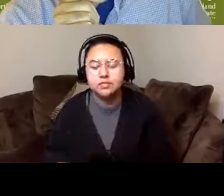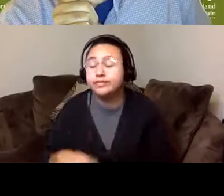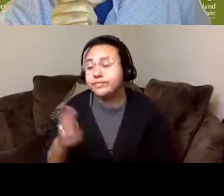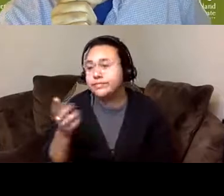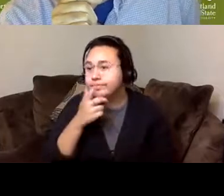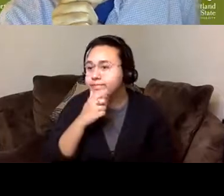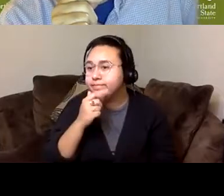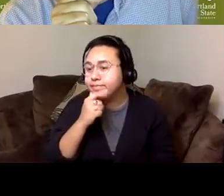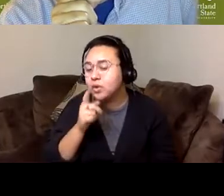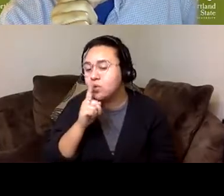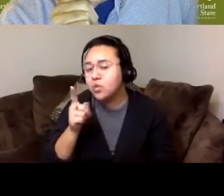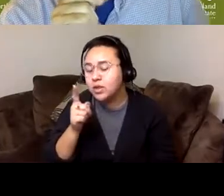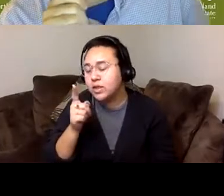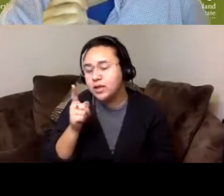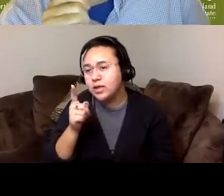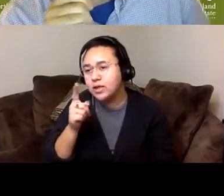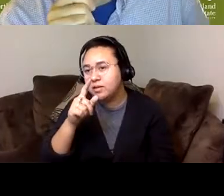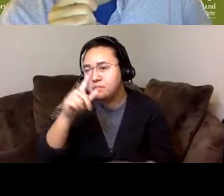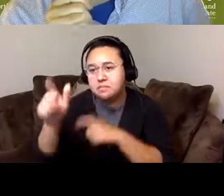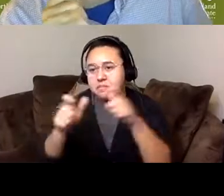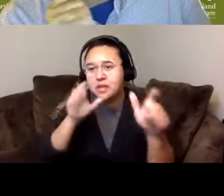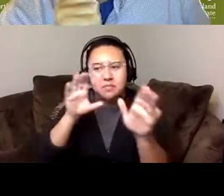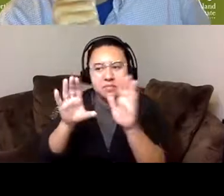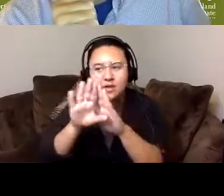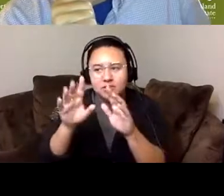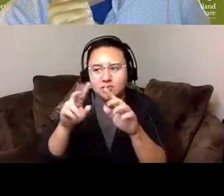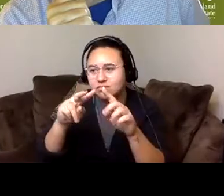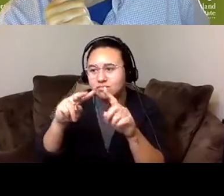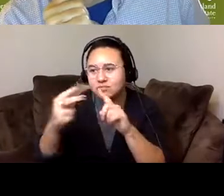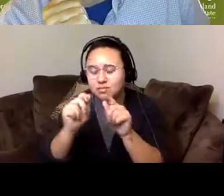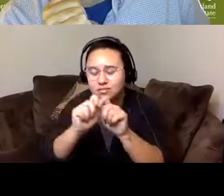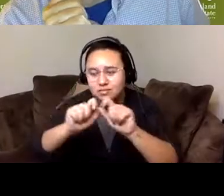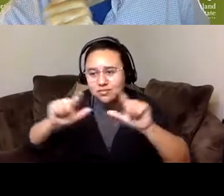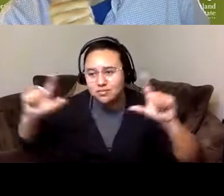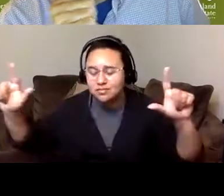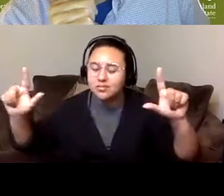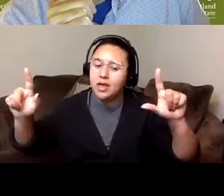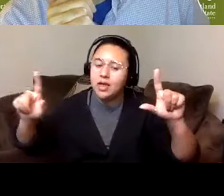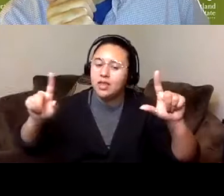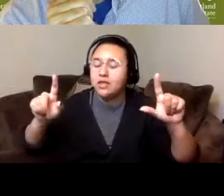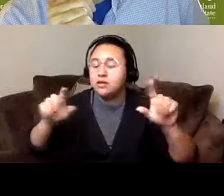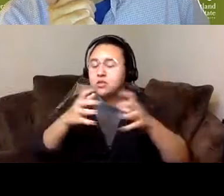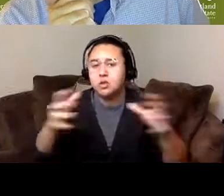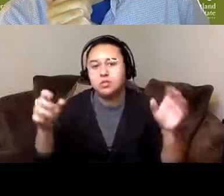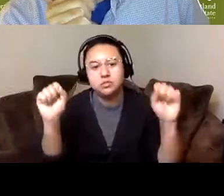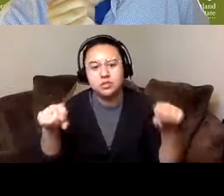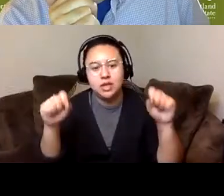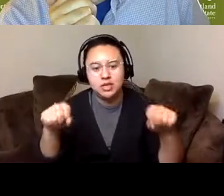I'm going to go really big picture here because I think there is so much potential to